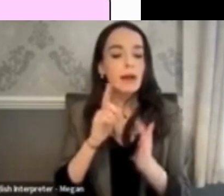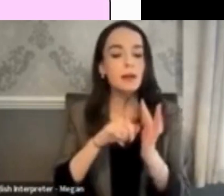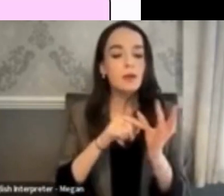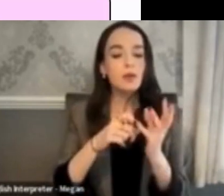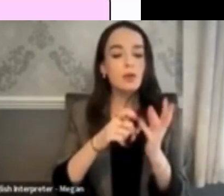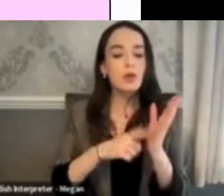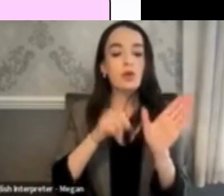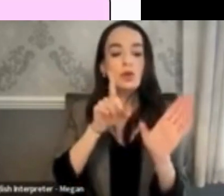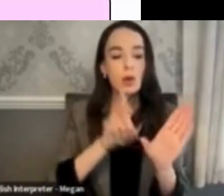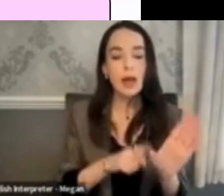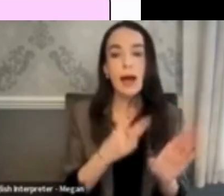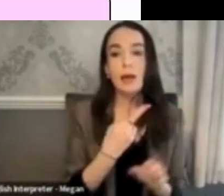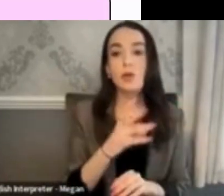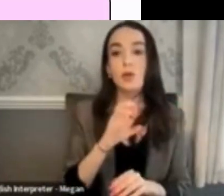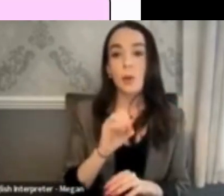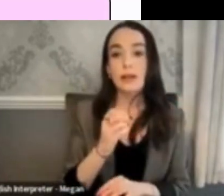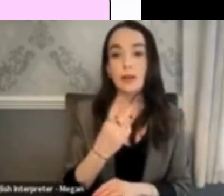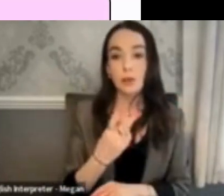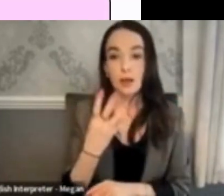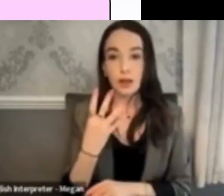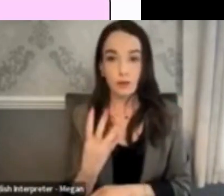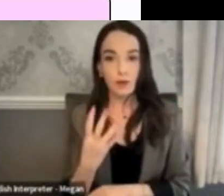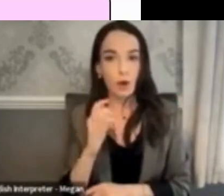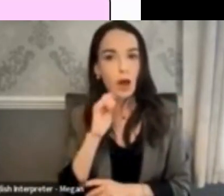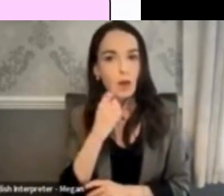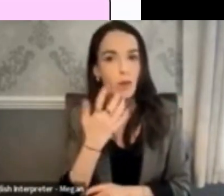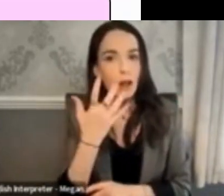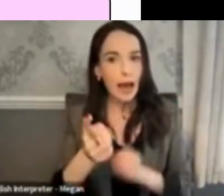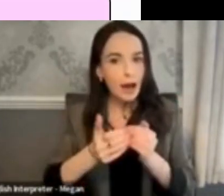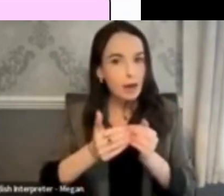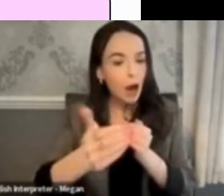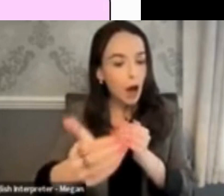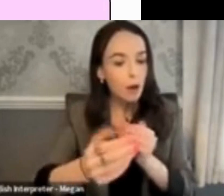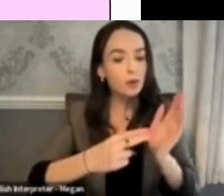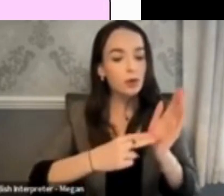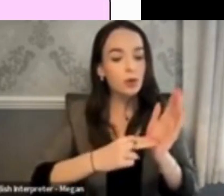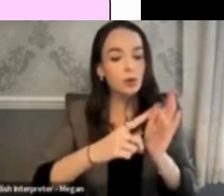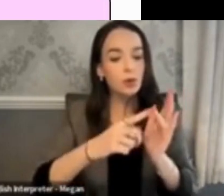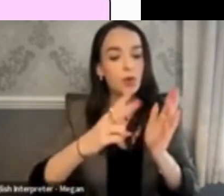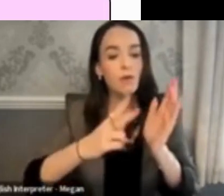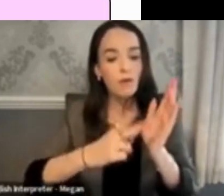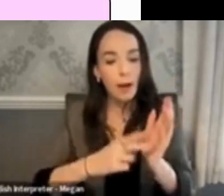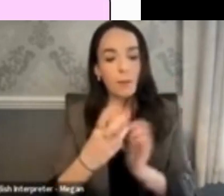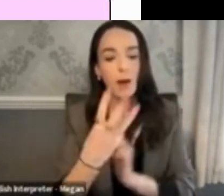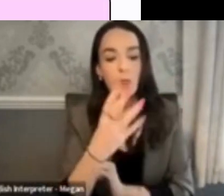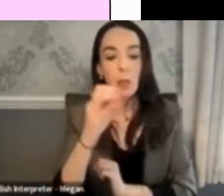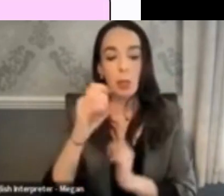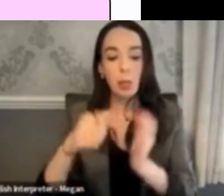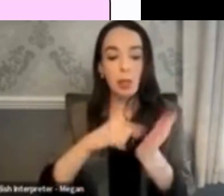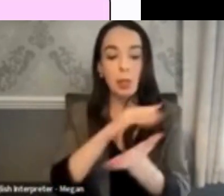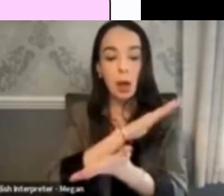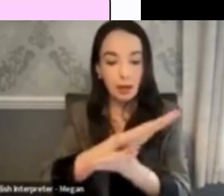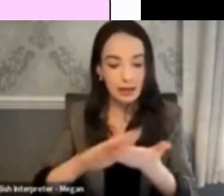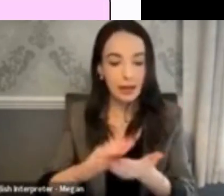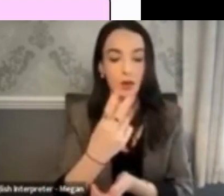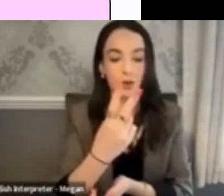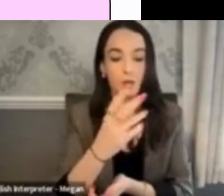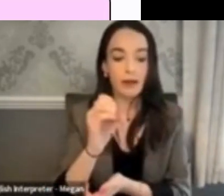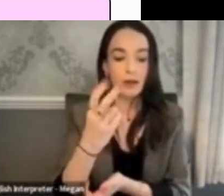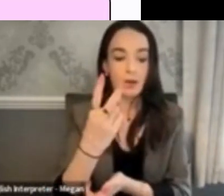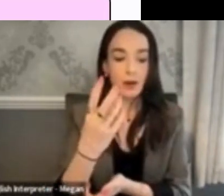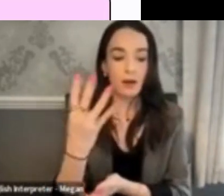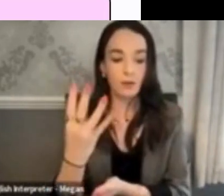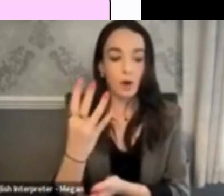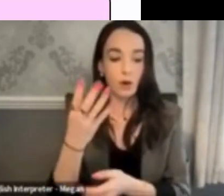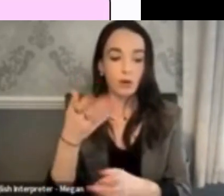the 30th of November 2024 to meet the conditions that are set out in the conditional offer letter. This includes